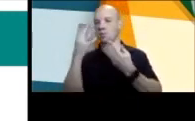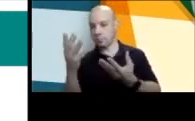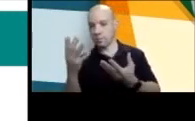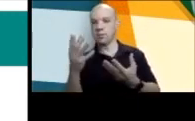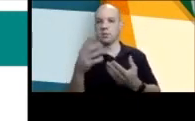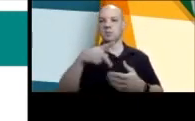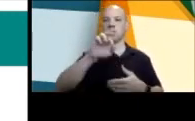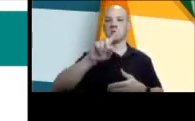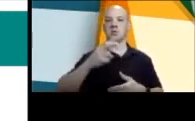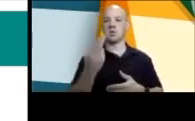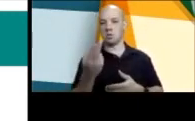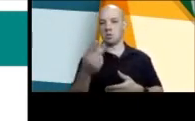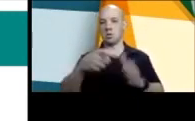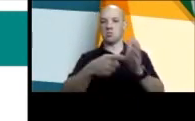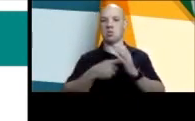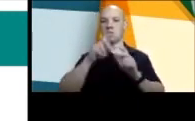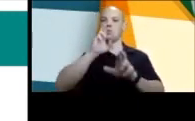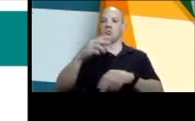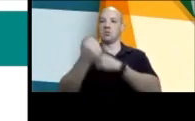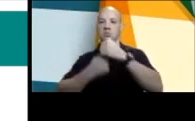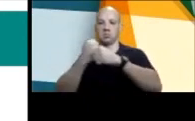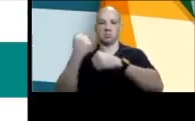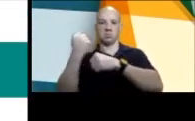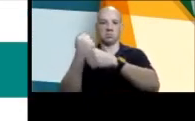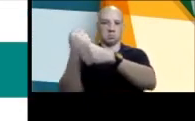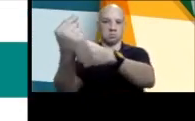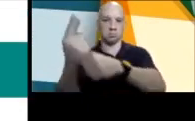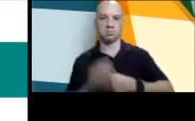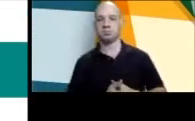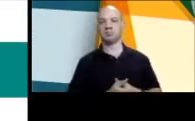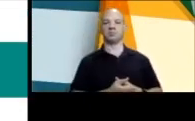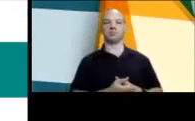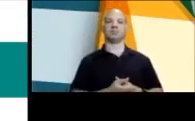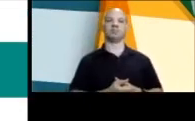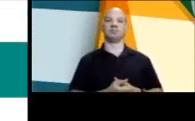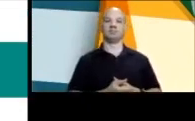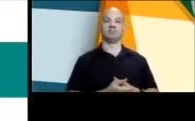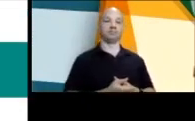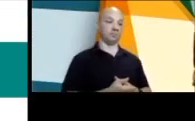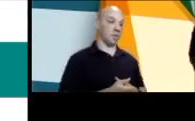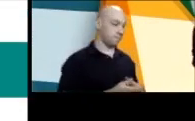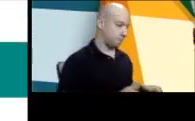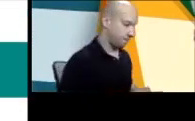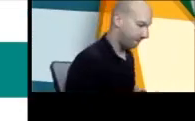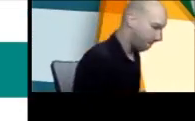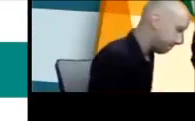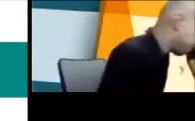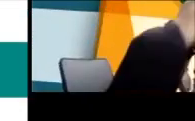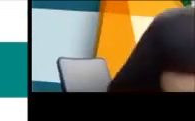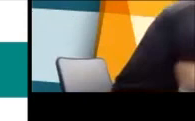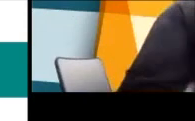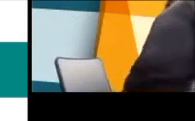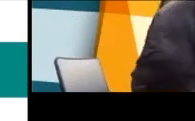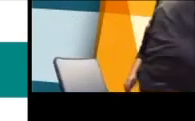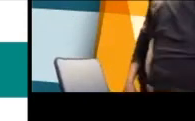PRDOH will be required to report annually. An MWBE plan